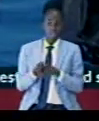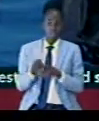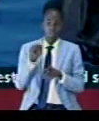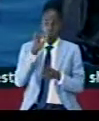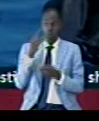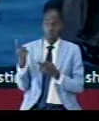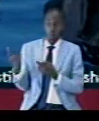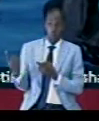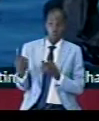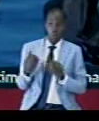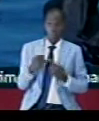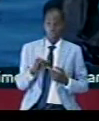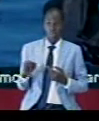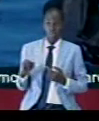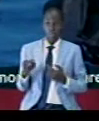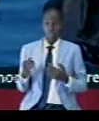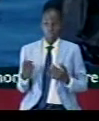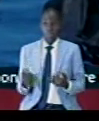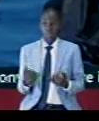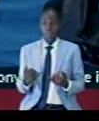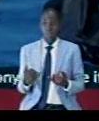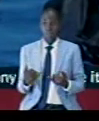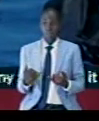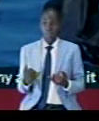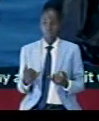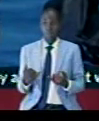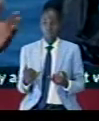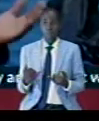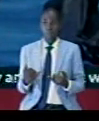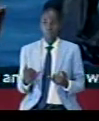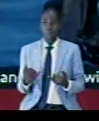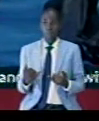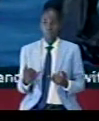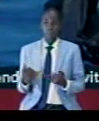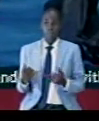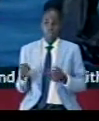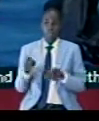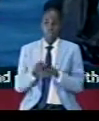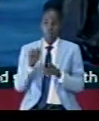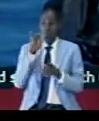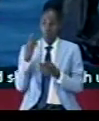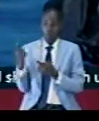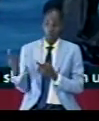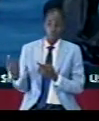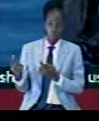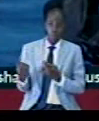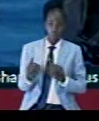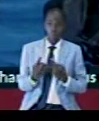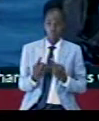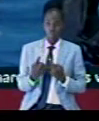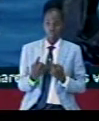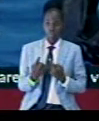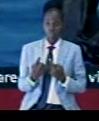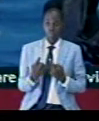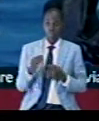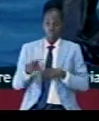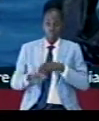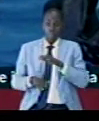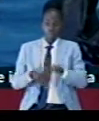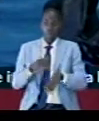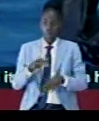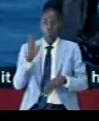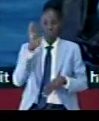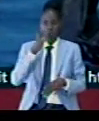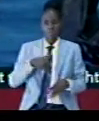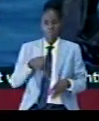the pulpit here, you see, as I walk down, I will be feel as I want to